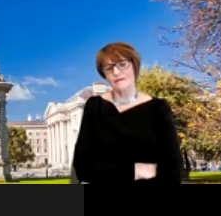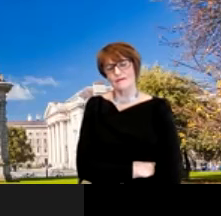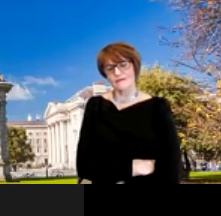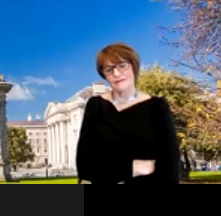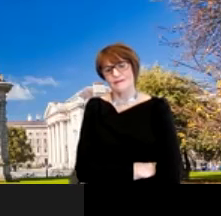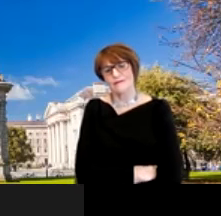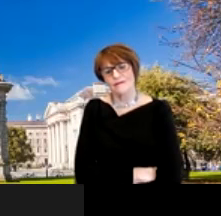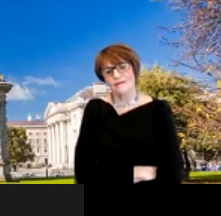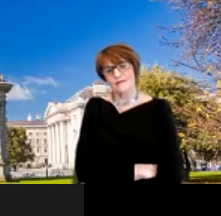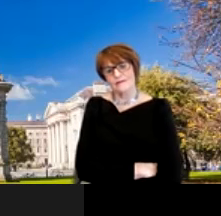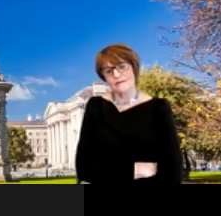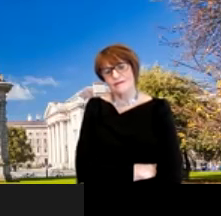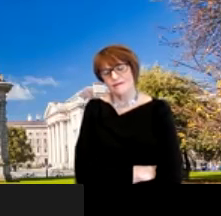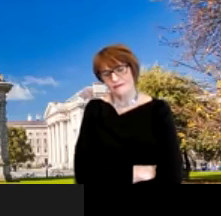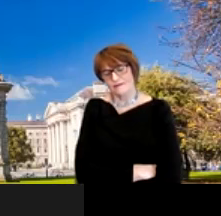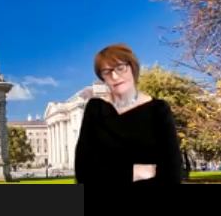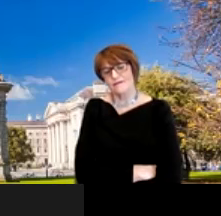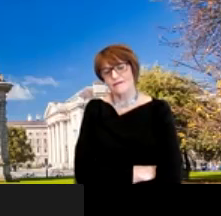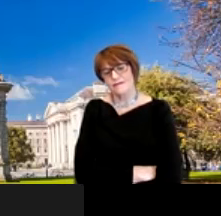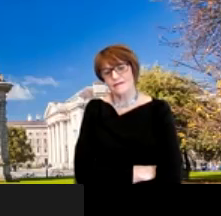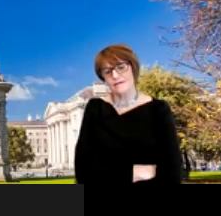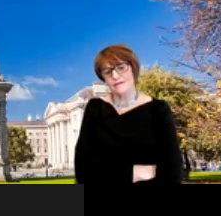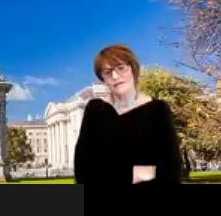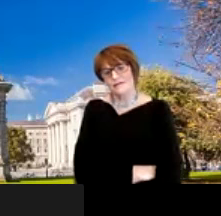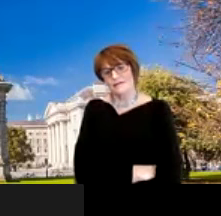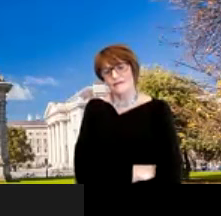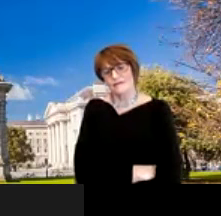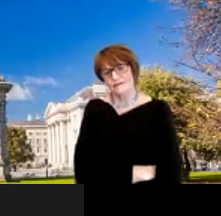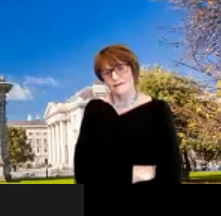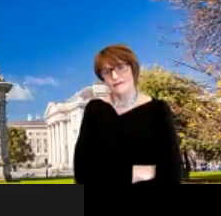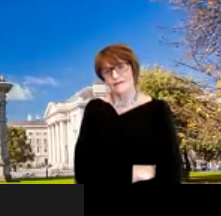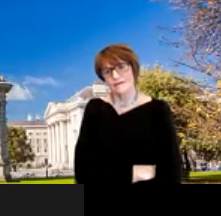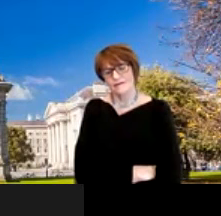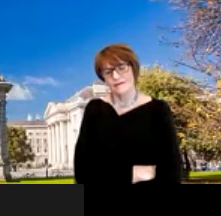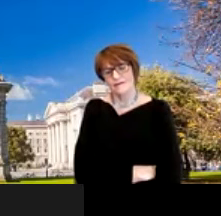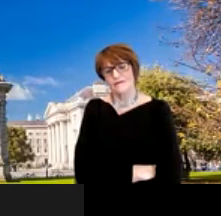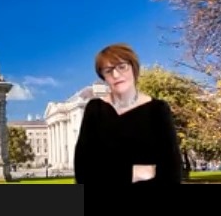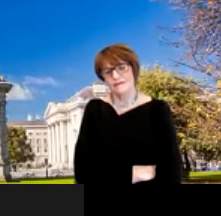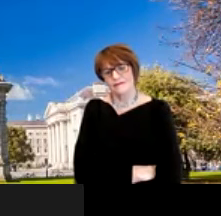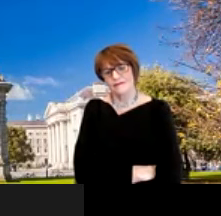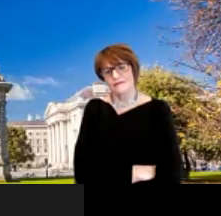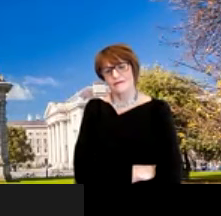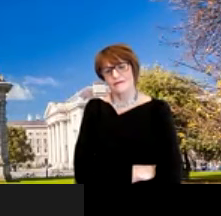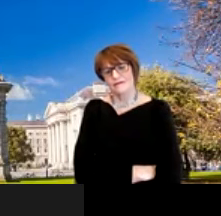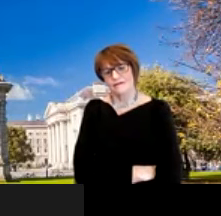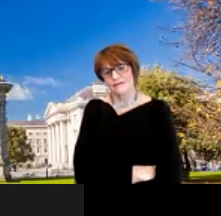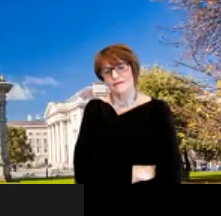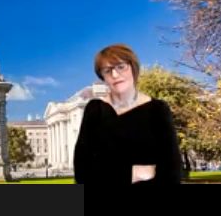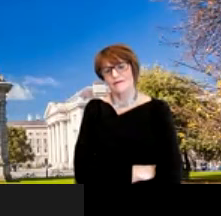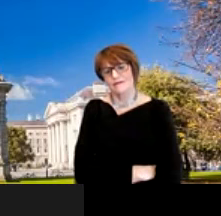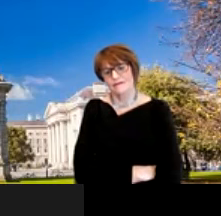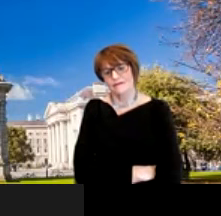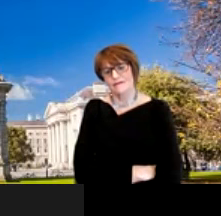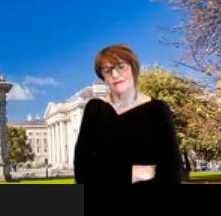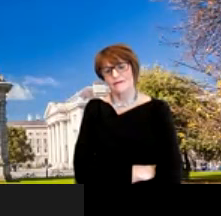about, it does chime, with some of what we're considering and what we're wondering about and what